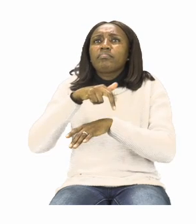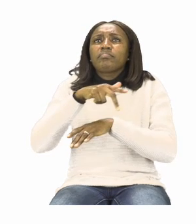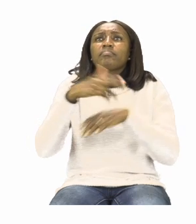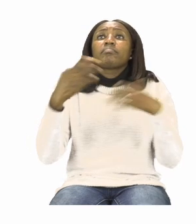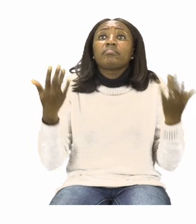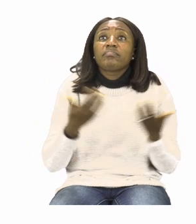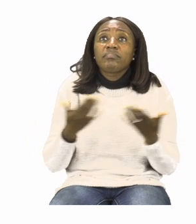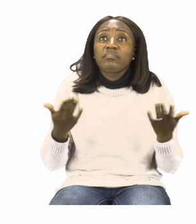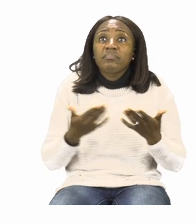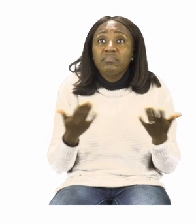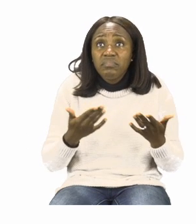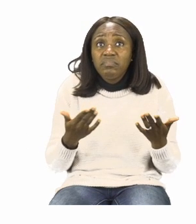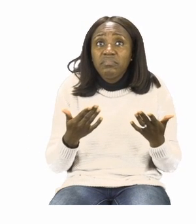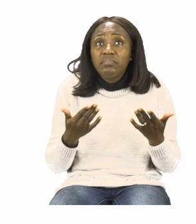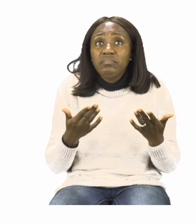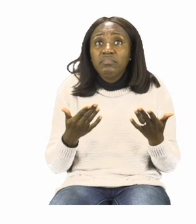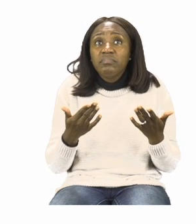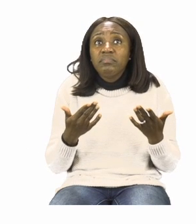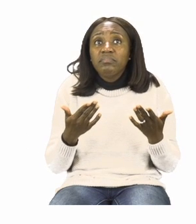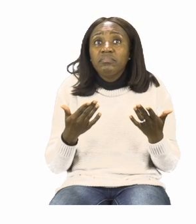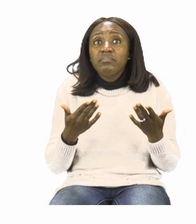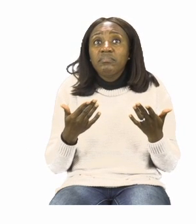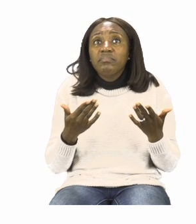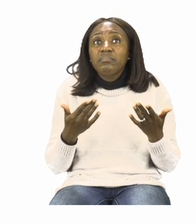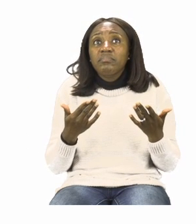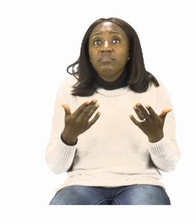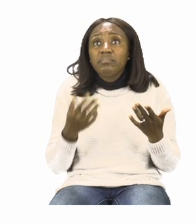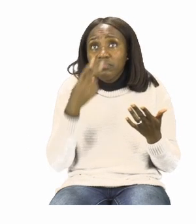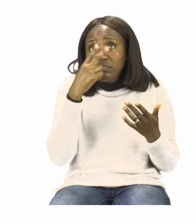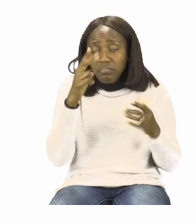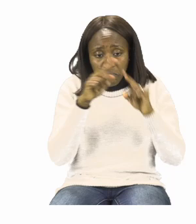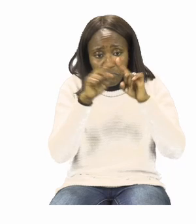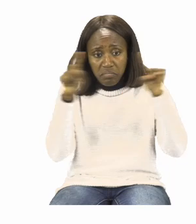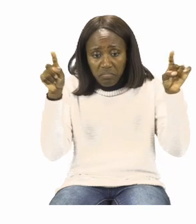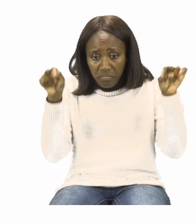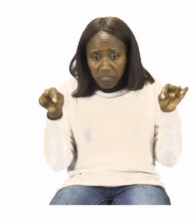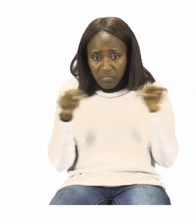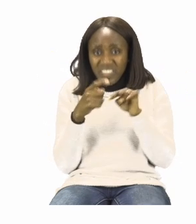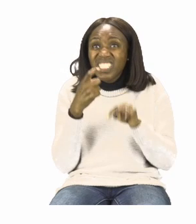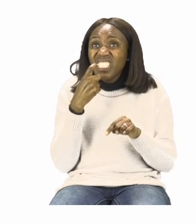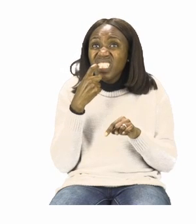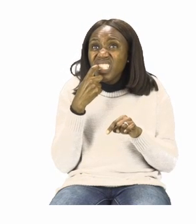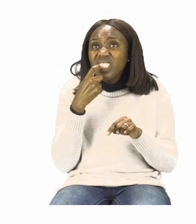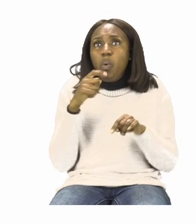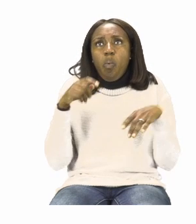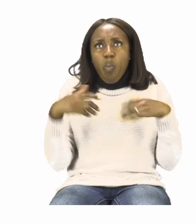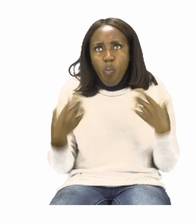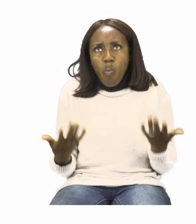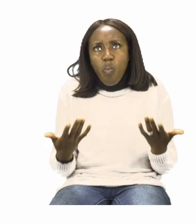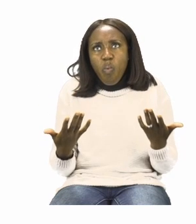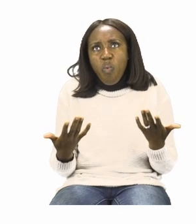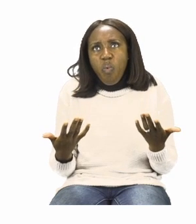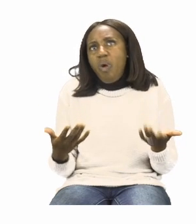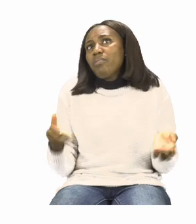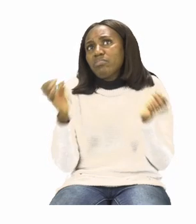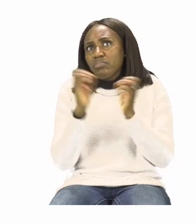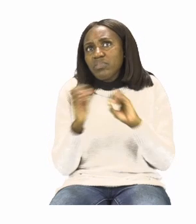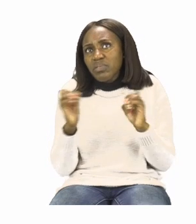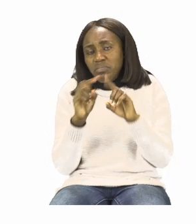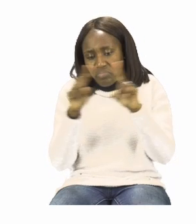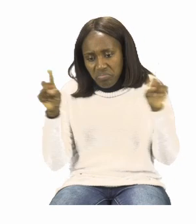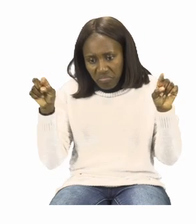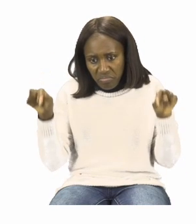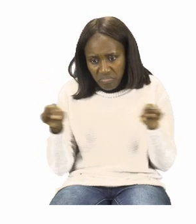the right side where the crossing is? Remember, the crossing is the part of